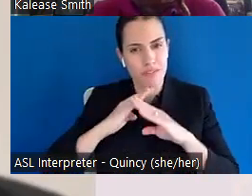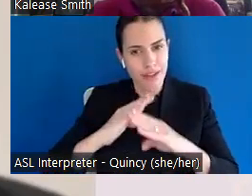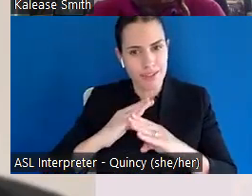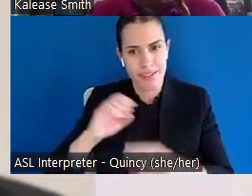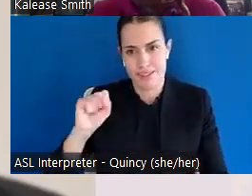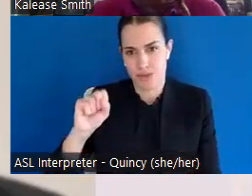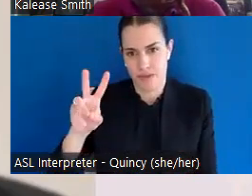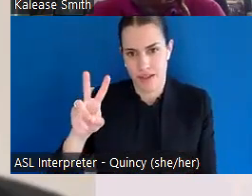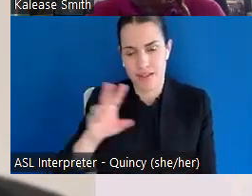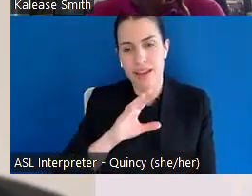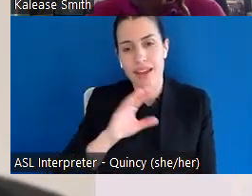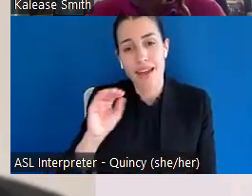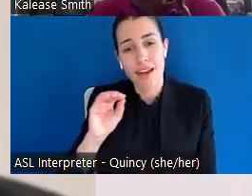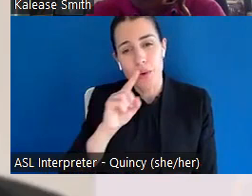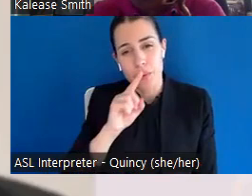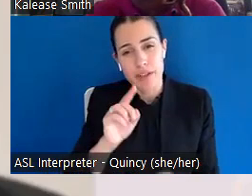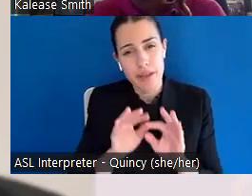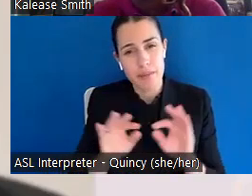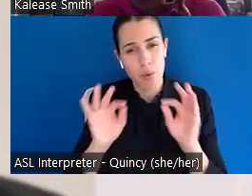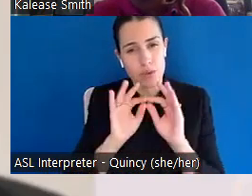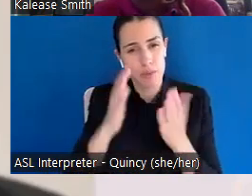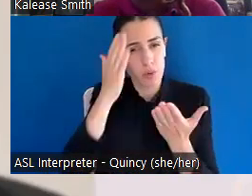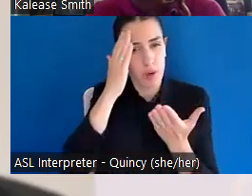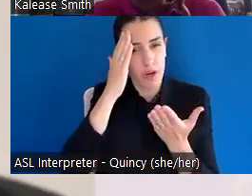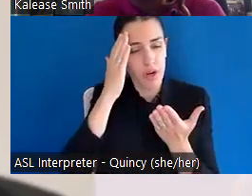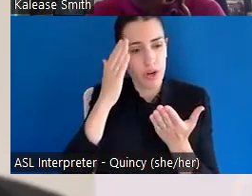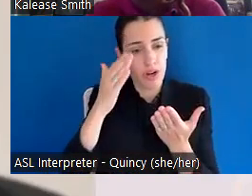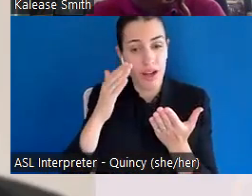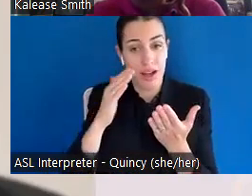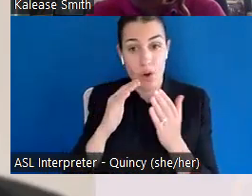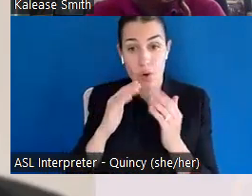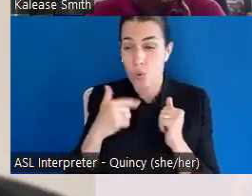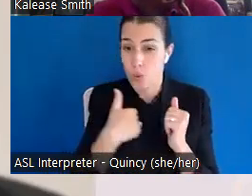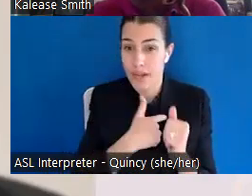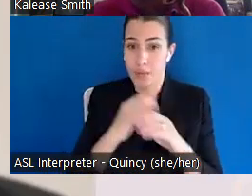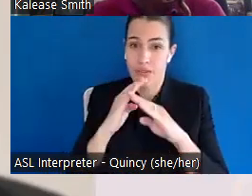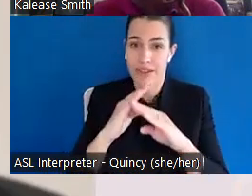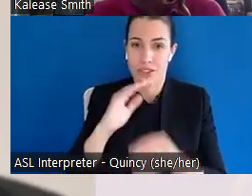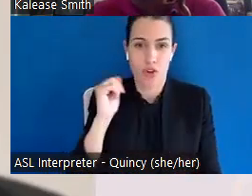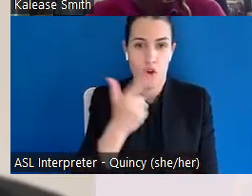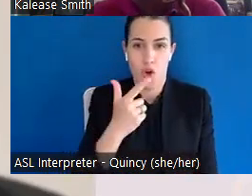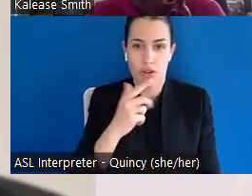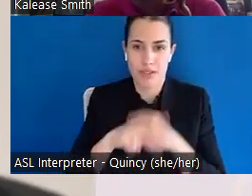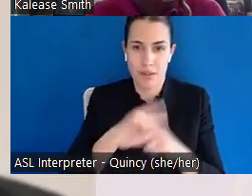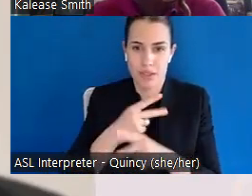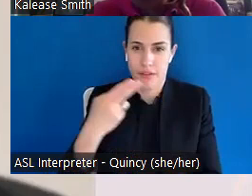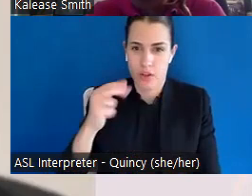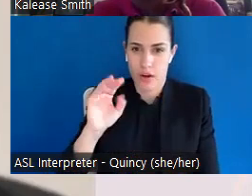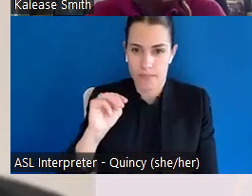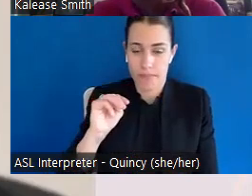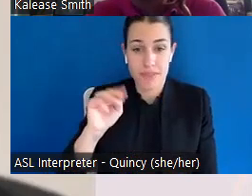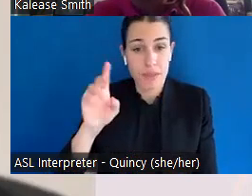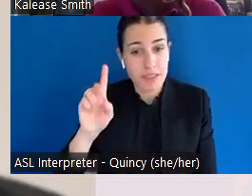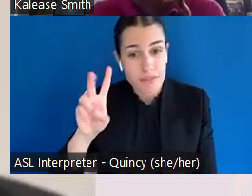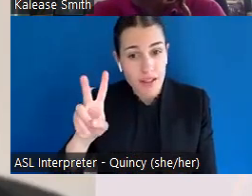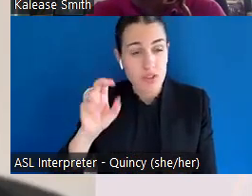I think it's very important to be aware of the fact that really preventing all types of harm, whether that's domestic violence or experiencing different